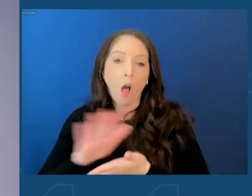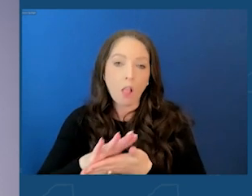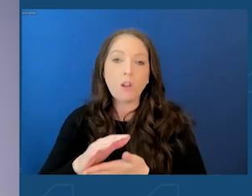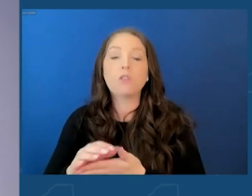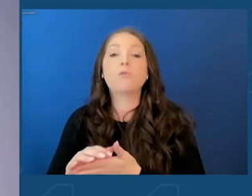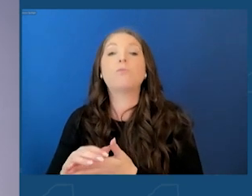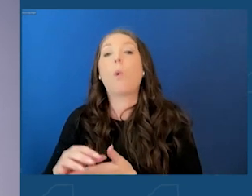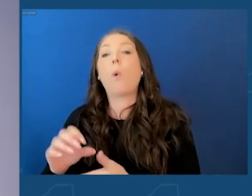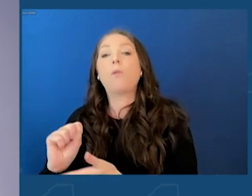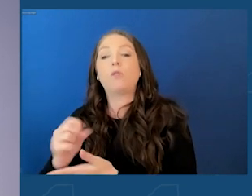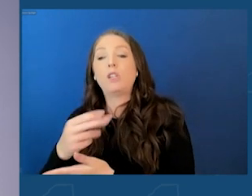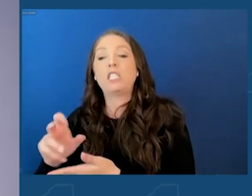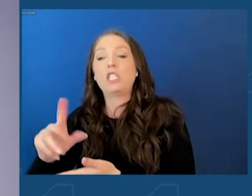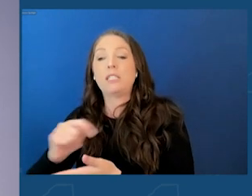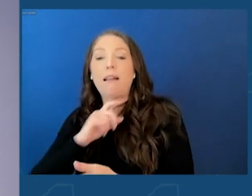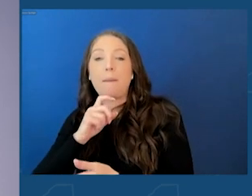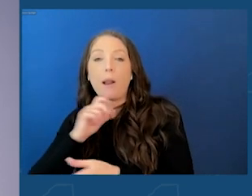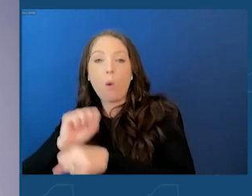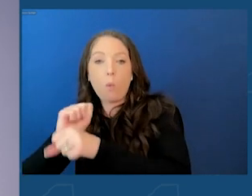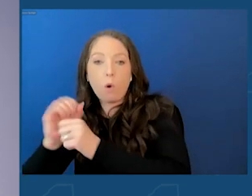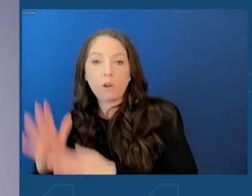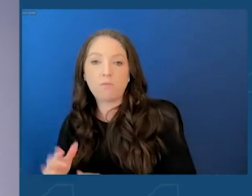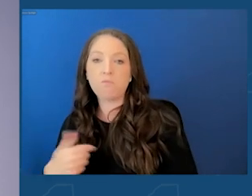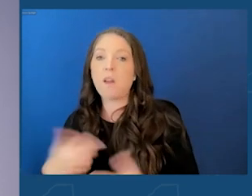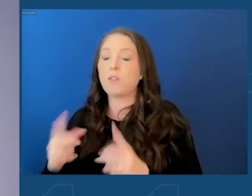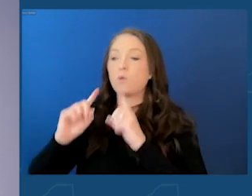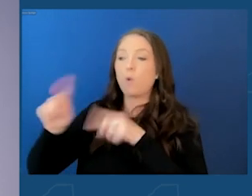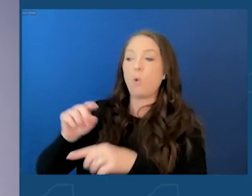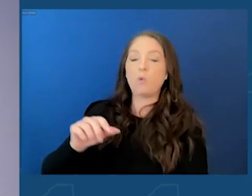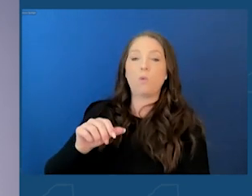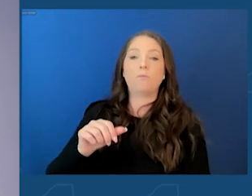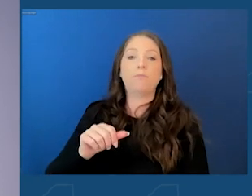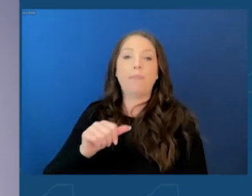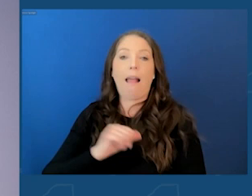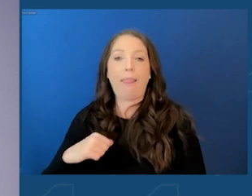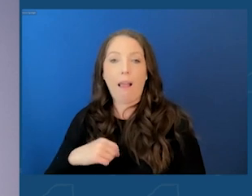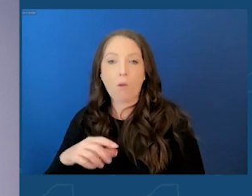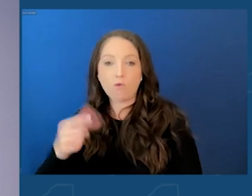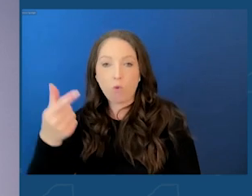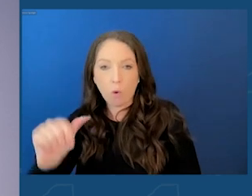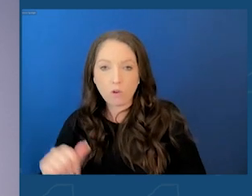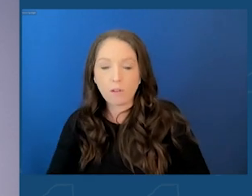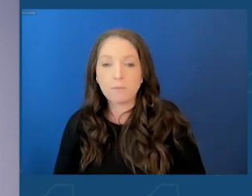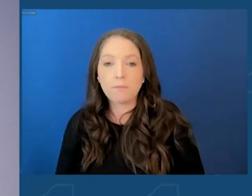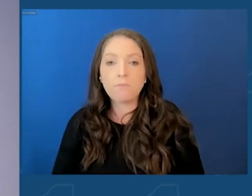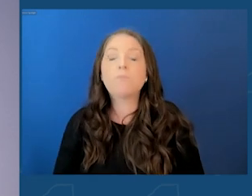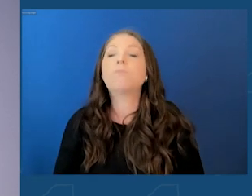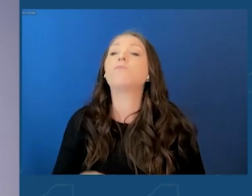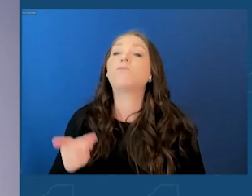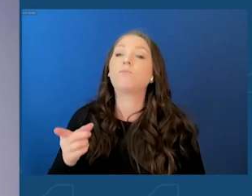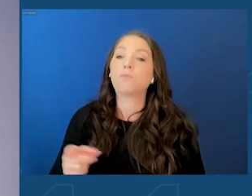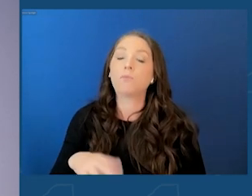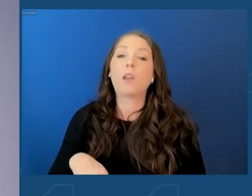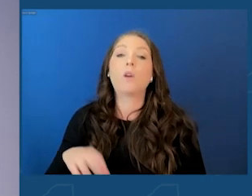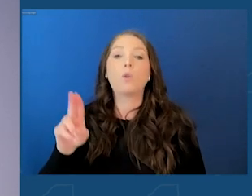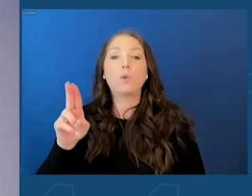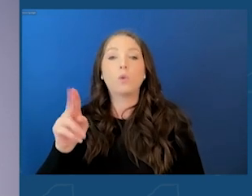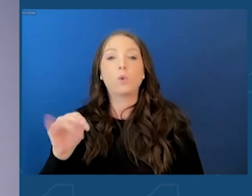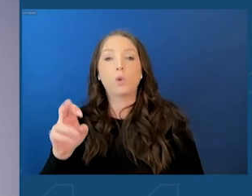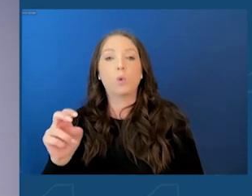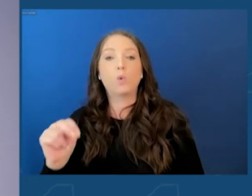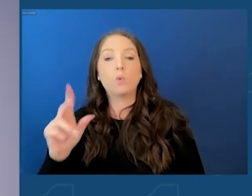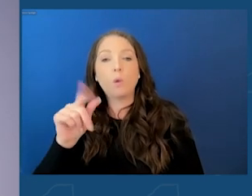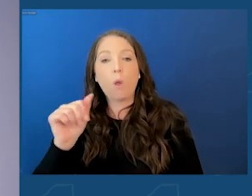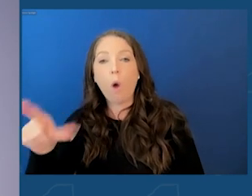I went to Atlanta, Georgia, where in a union hall we were talking to sheet metal workers who've